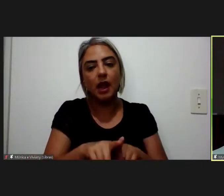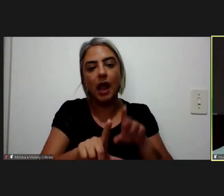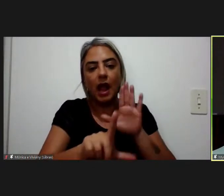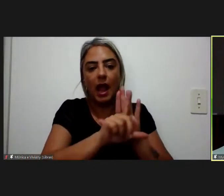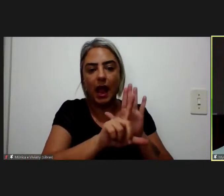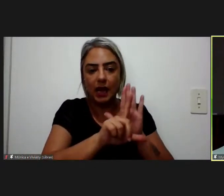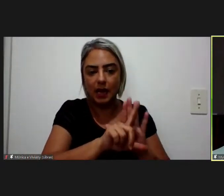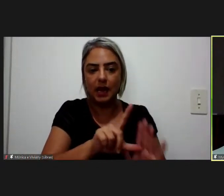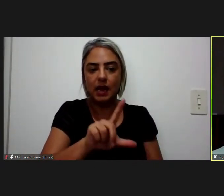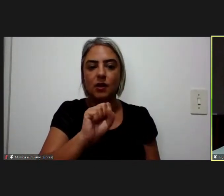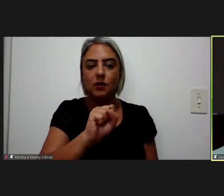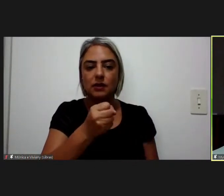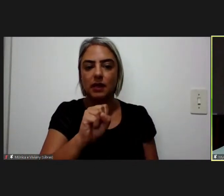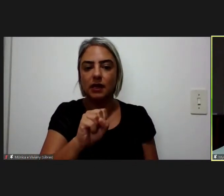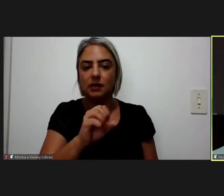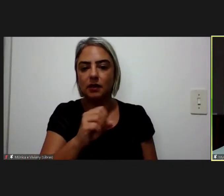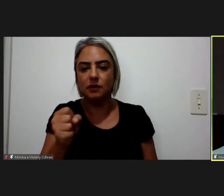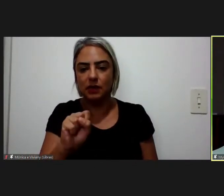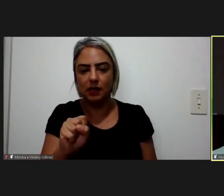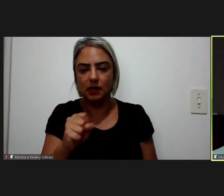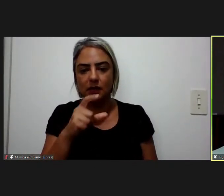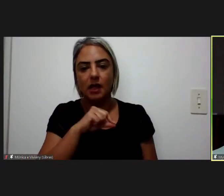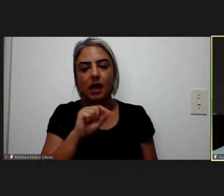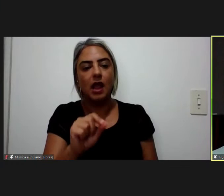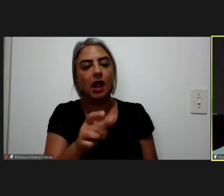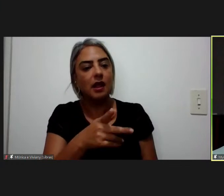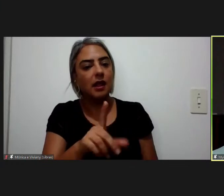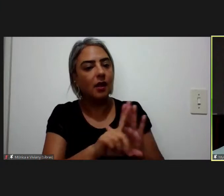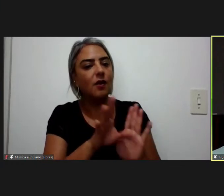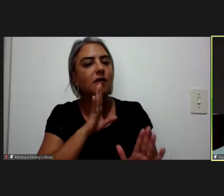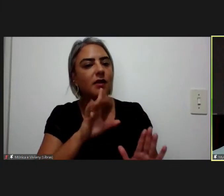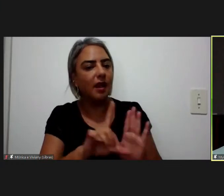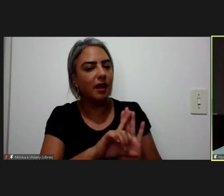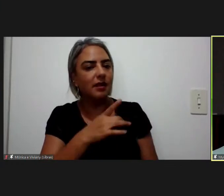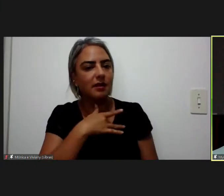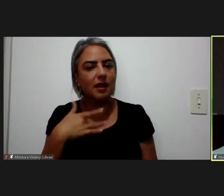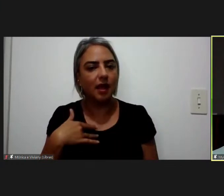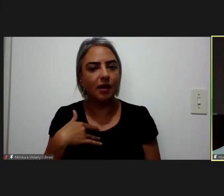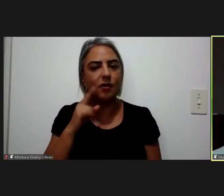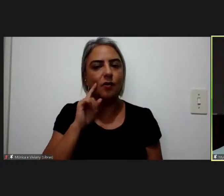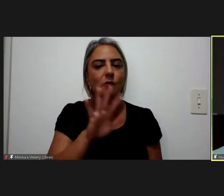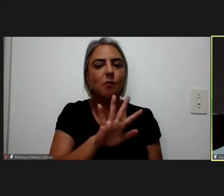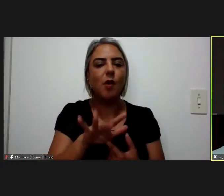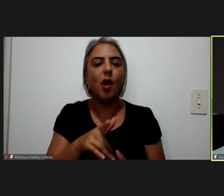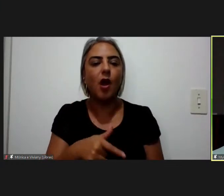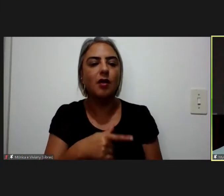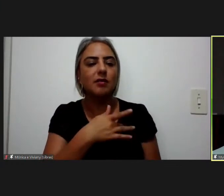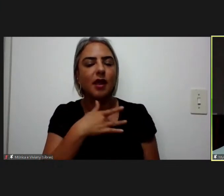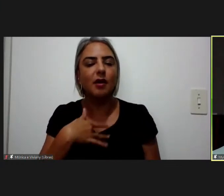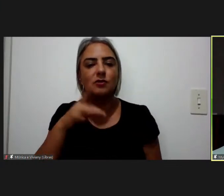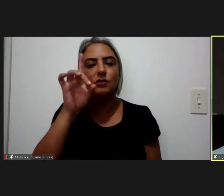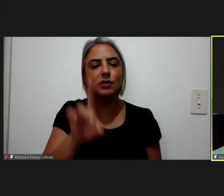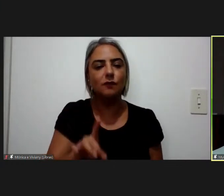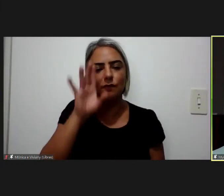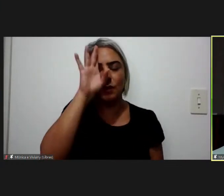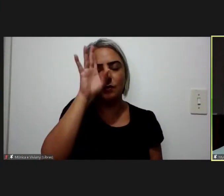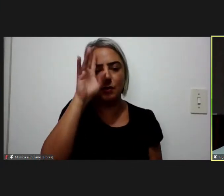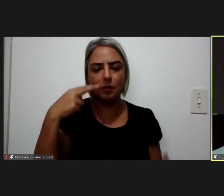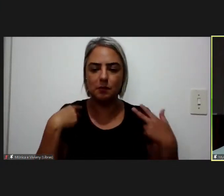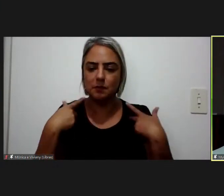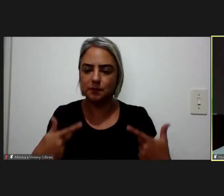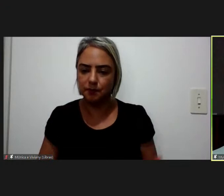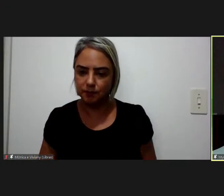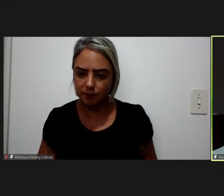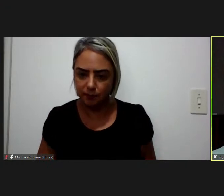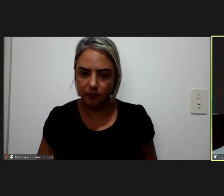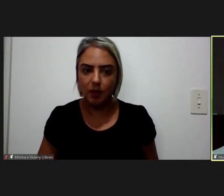Constitution. The Law 88, known as the Organic Law of Health, points out that health is a fundamental right for